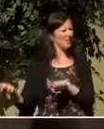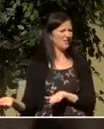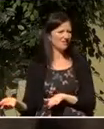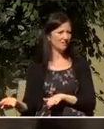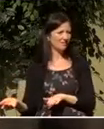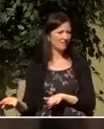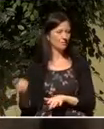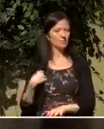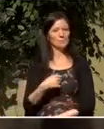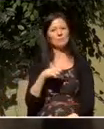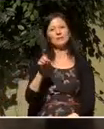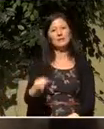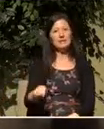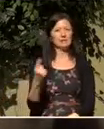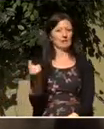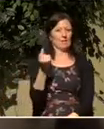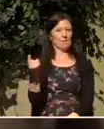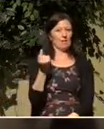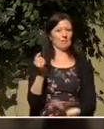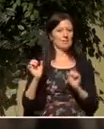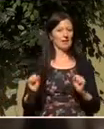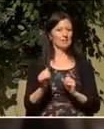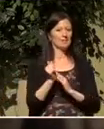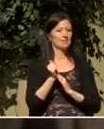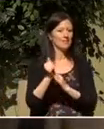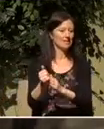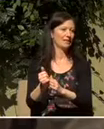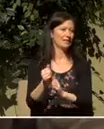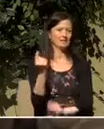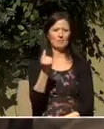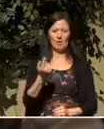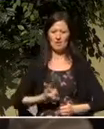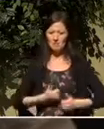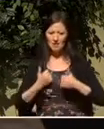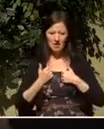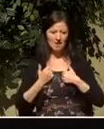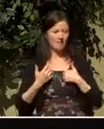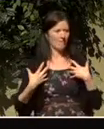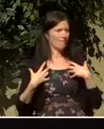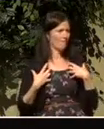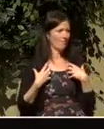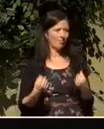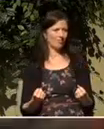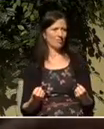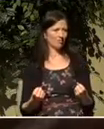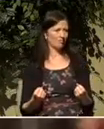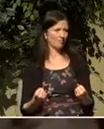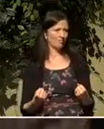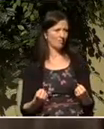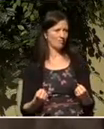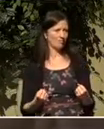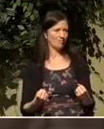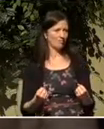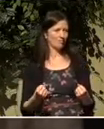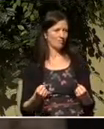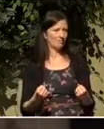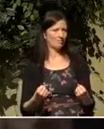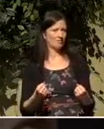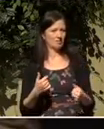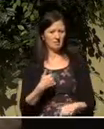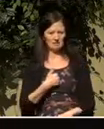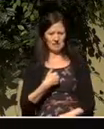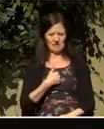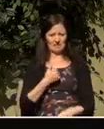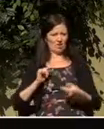We need somebody who can lead us, someone who is alive and well. And I was really hurt. I